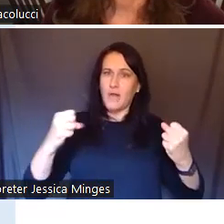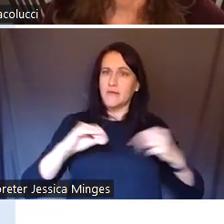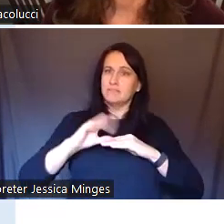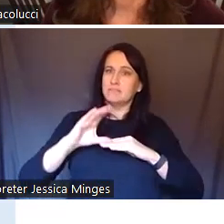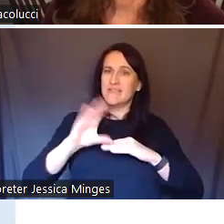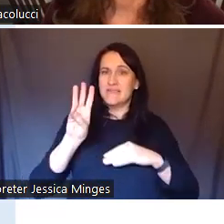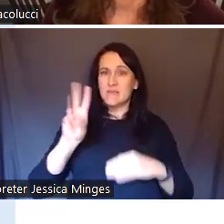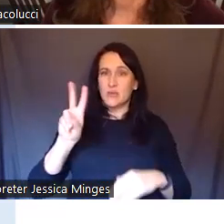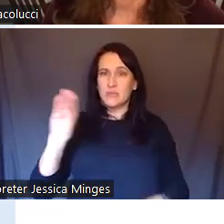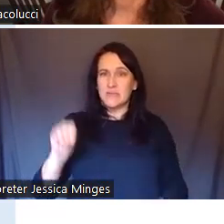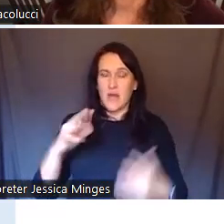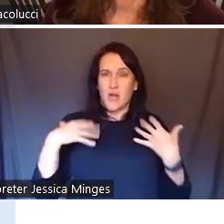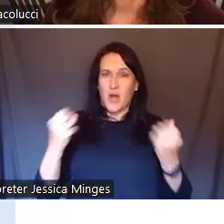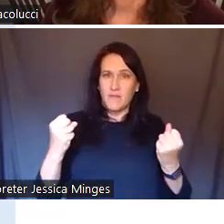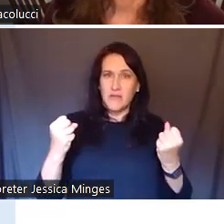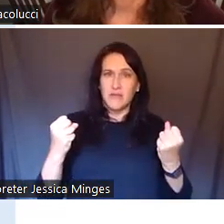confident,